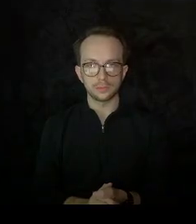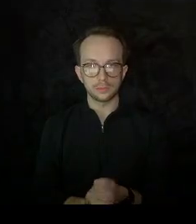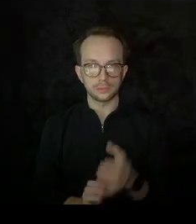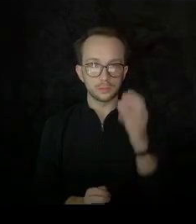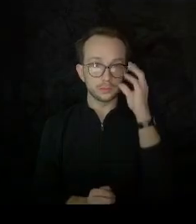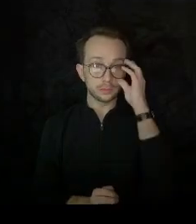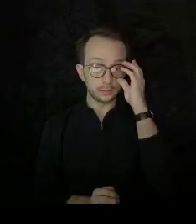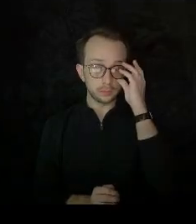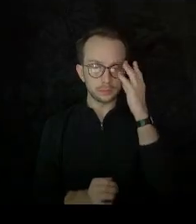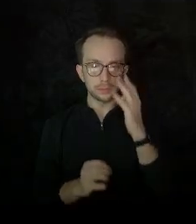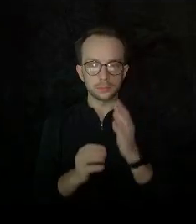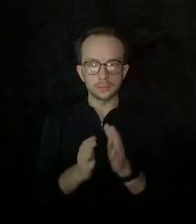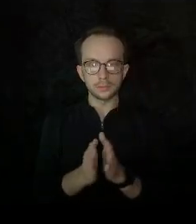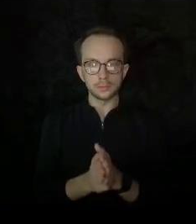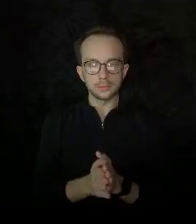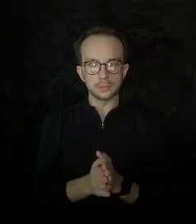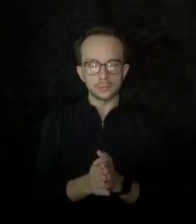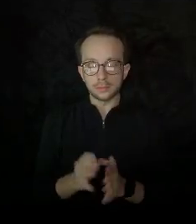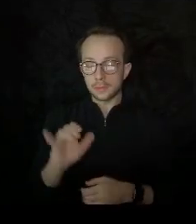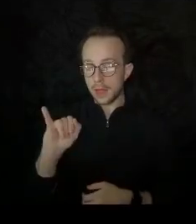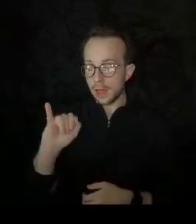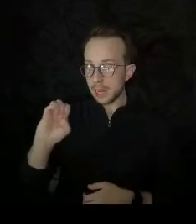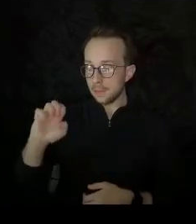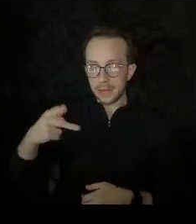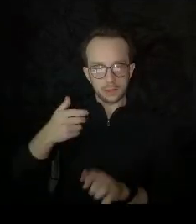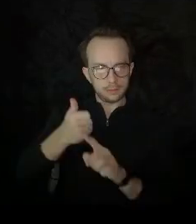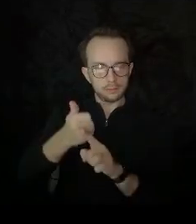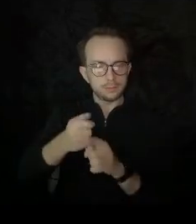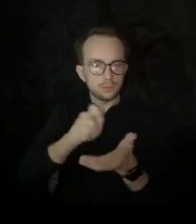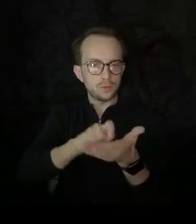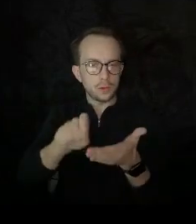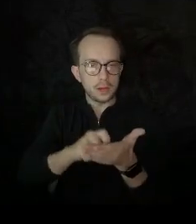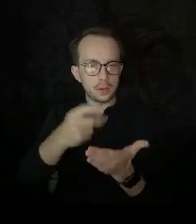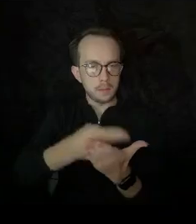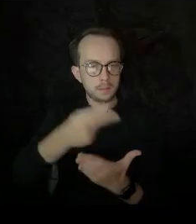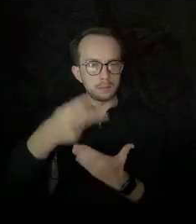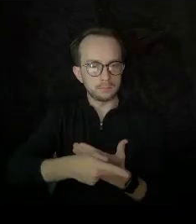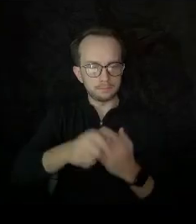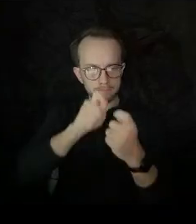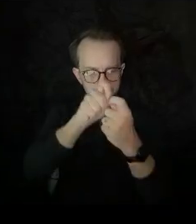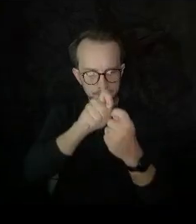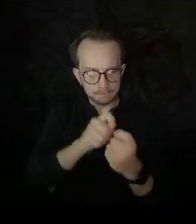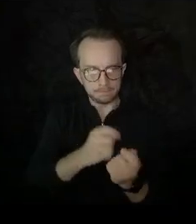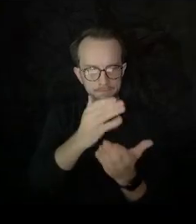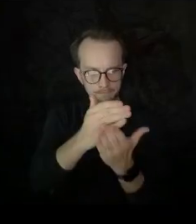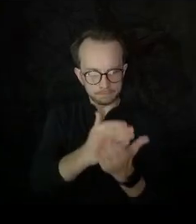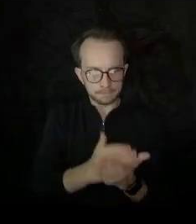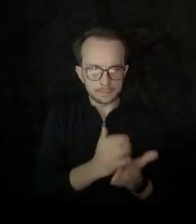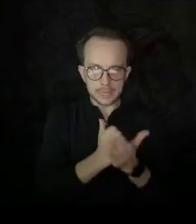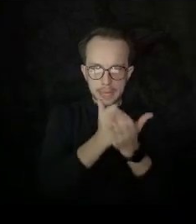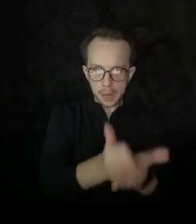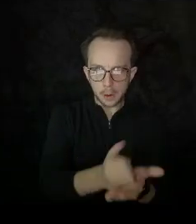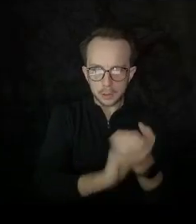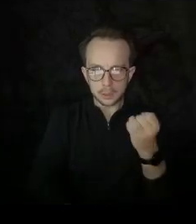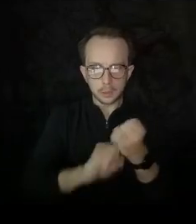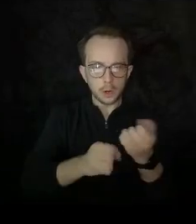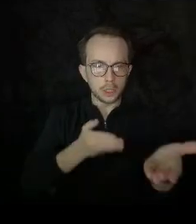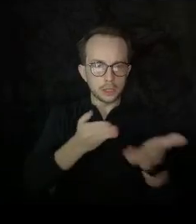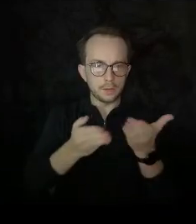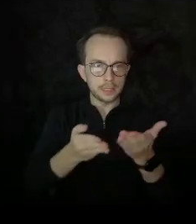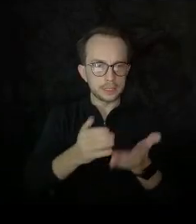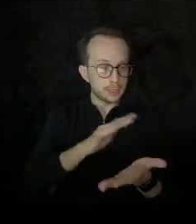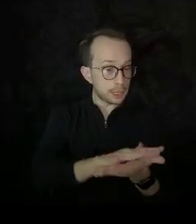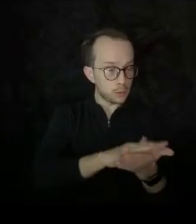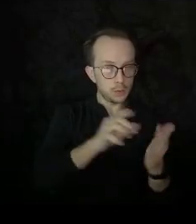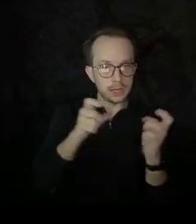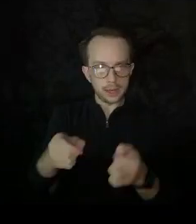An IEP is a written program that details the help and services a school will give to children who need special